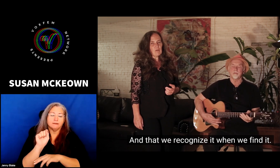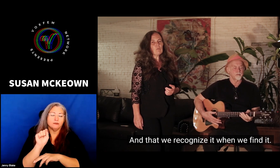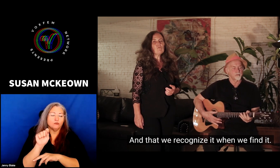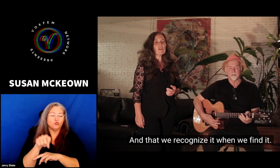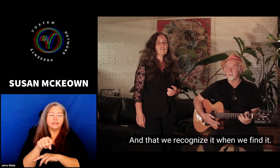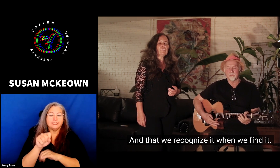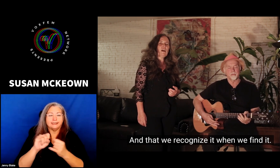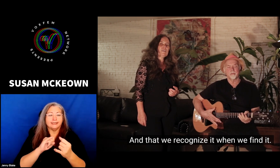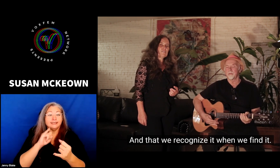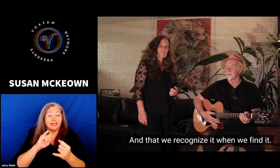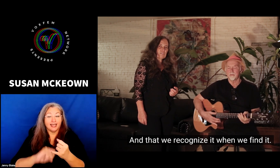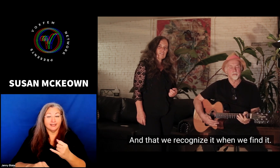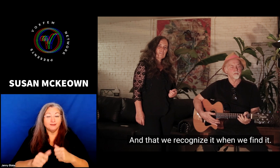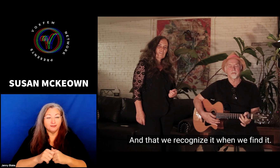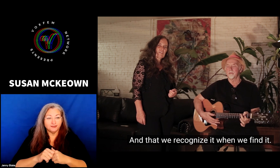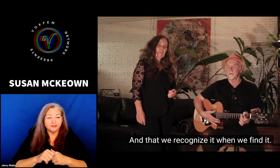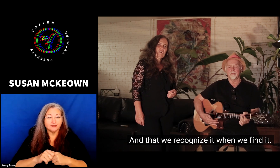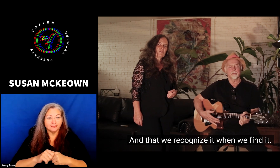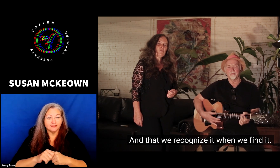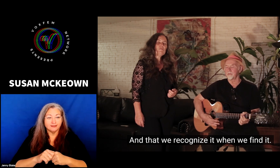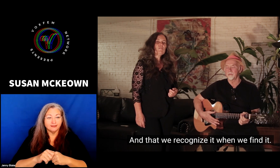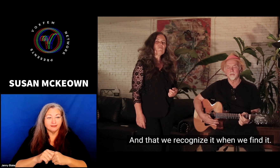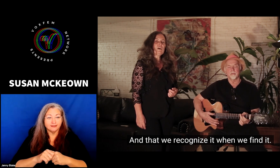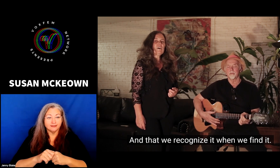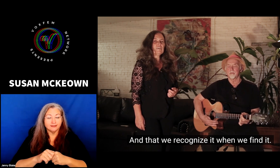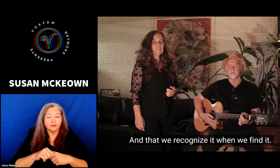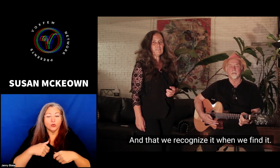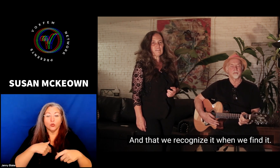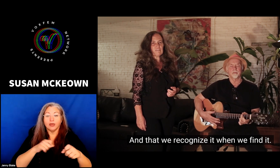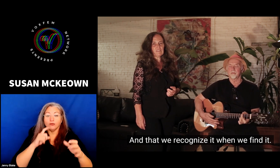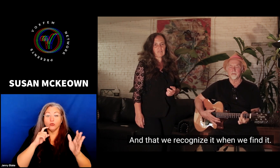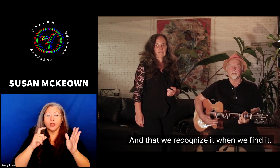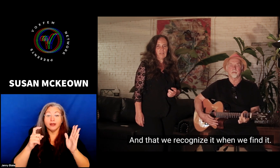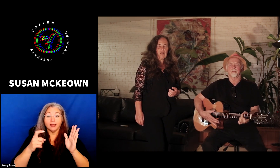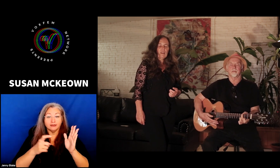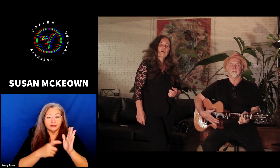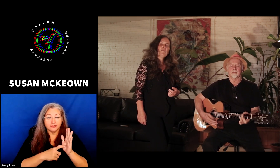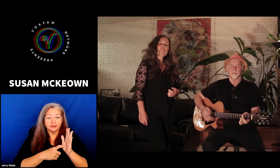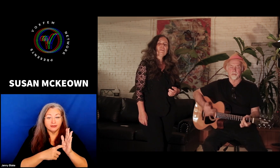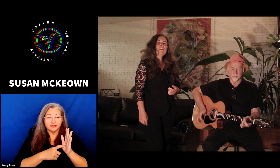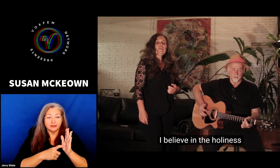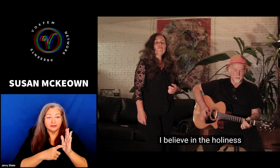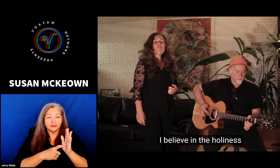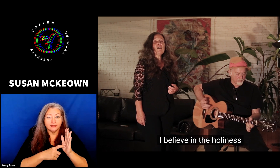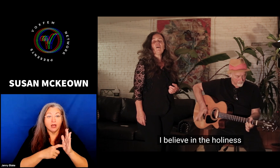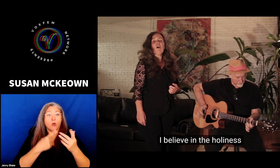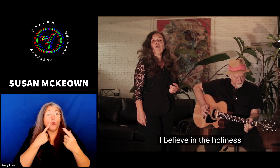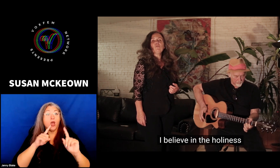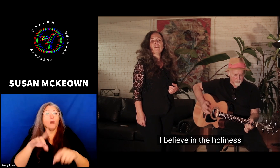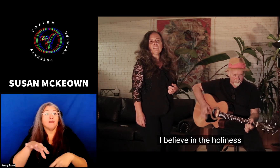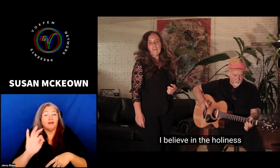and that we recognize it when we find it. I believe in